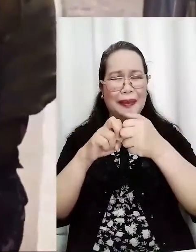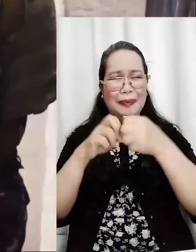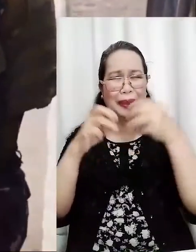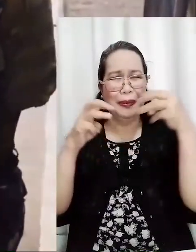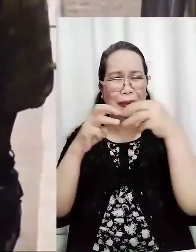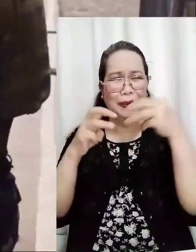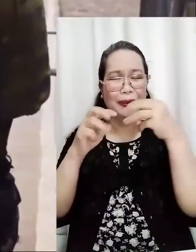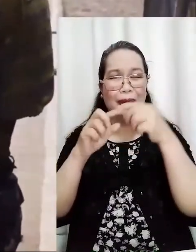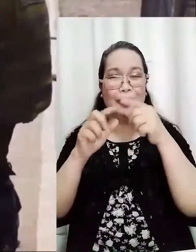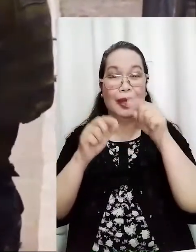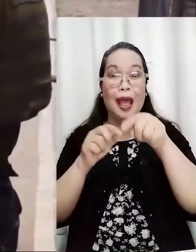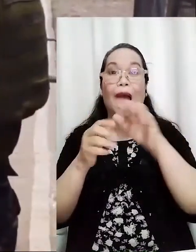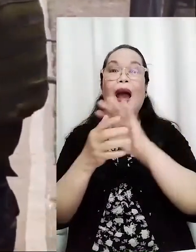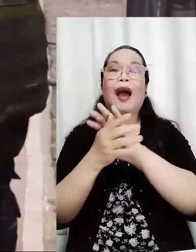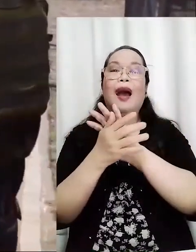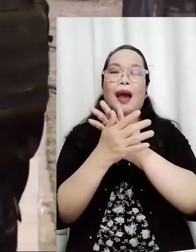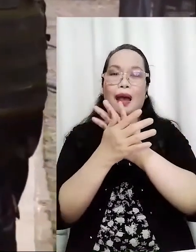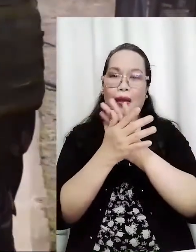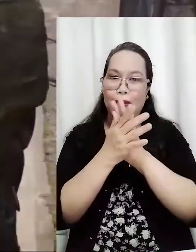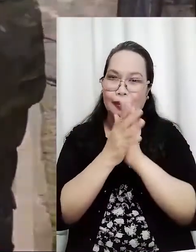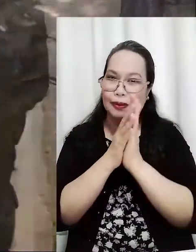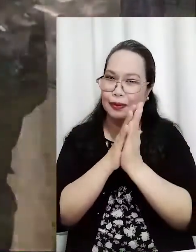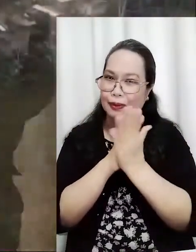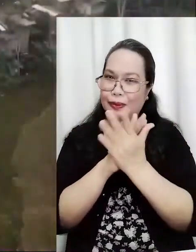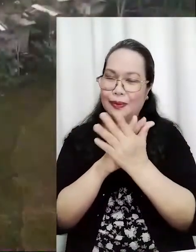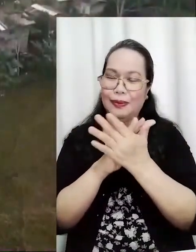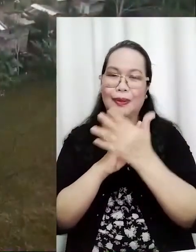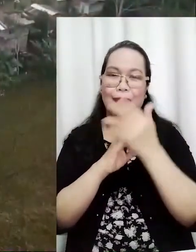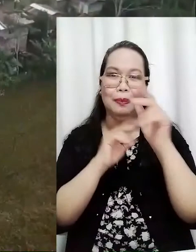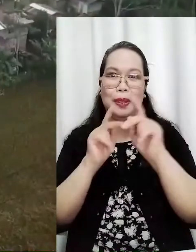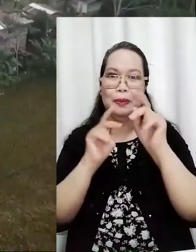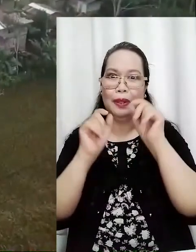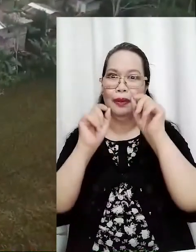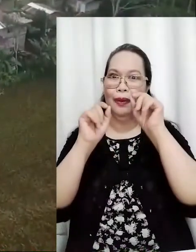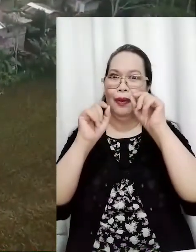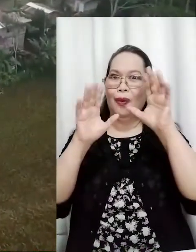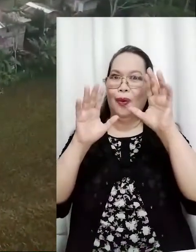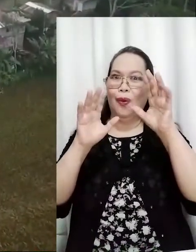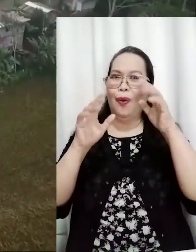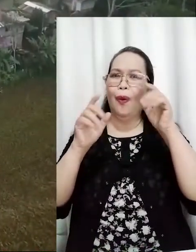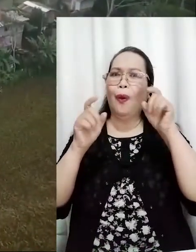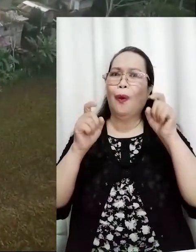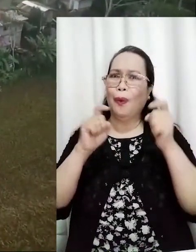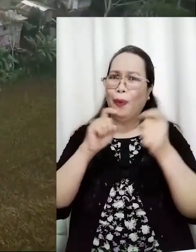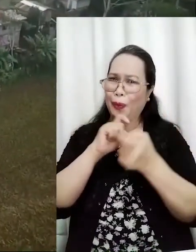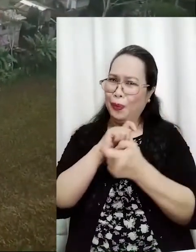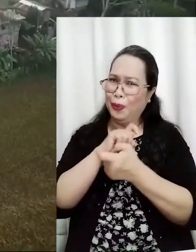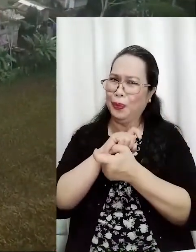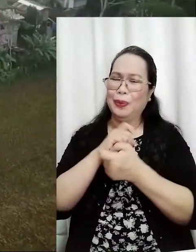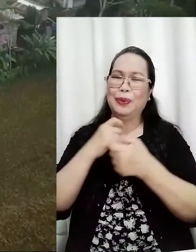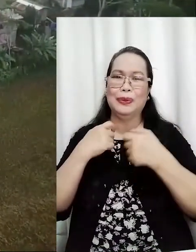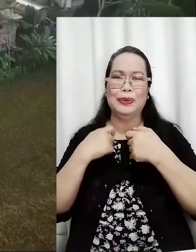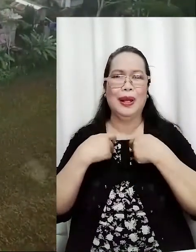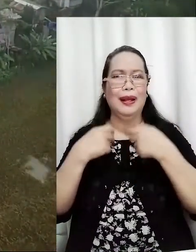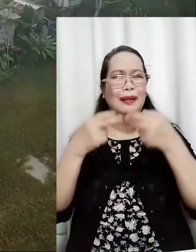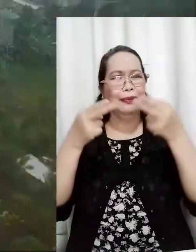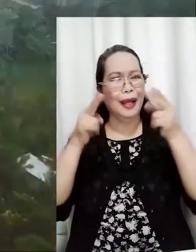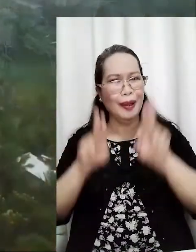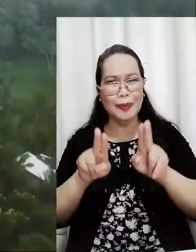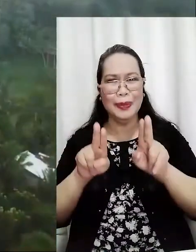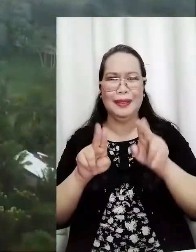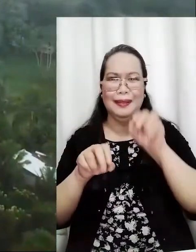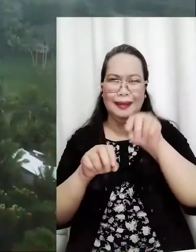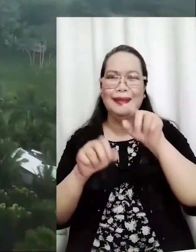where many people were surprised to note that there was so much a difference that happened in that area.